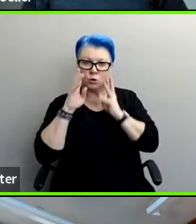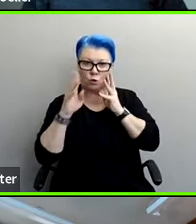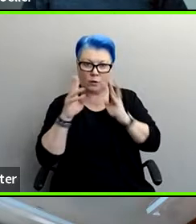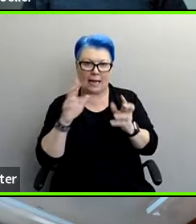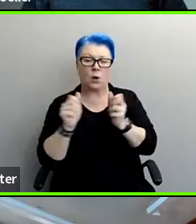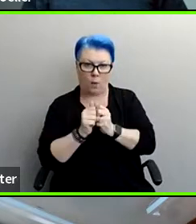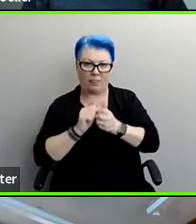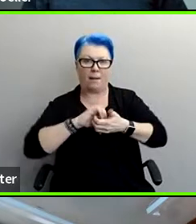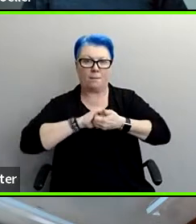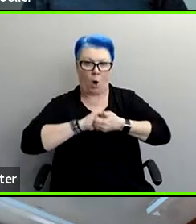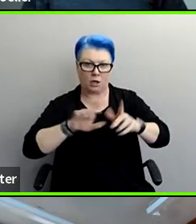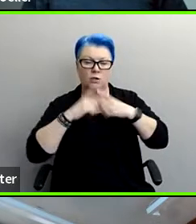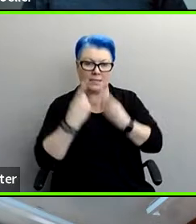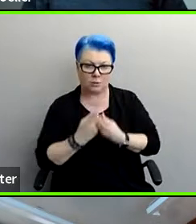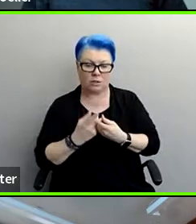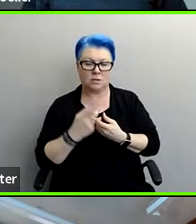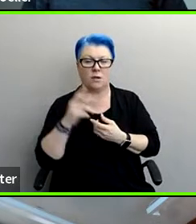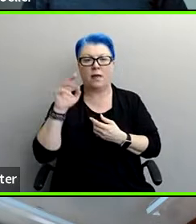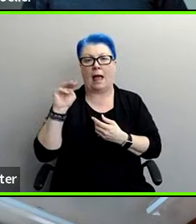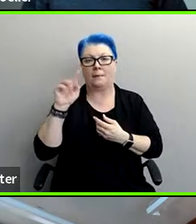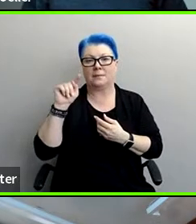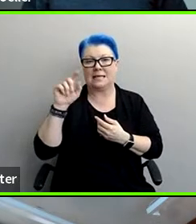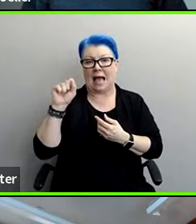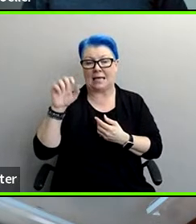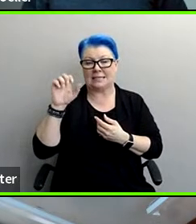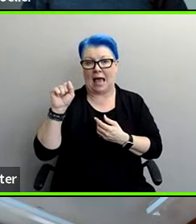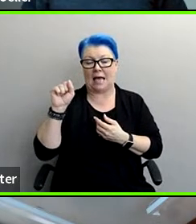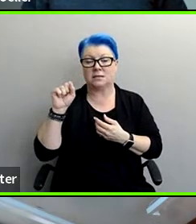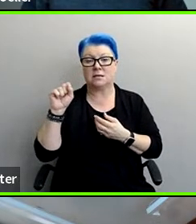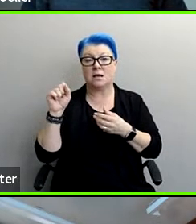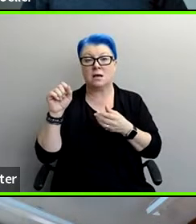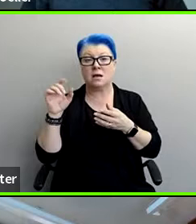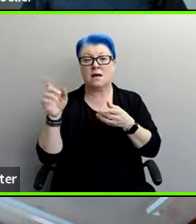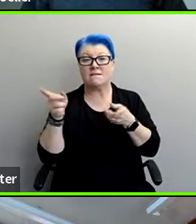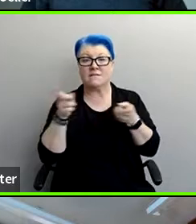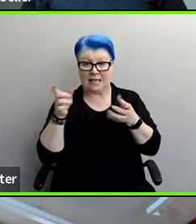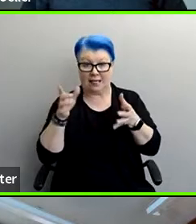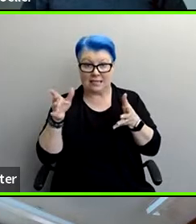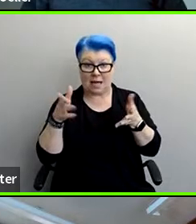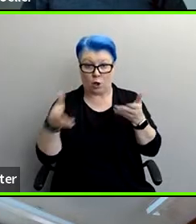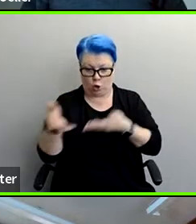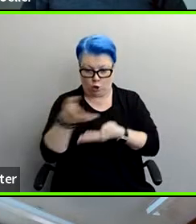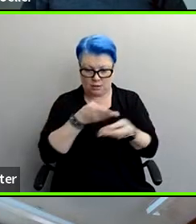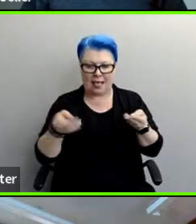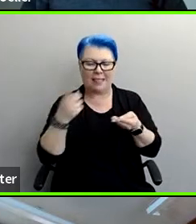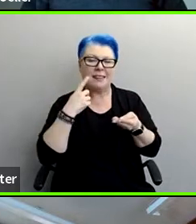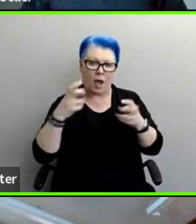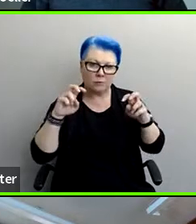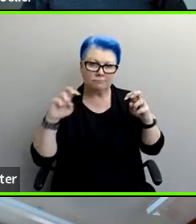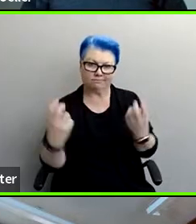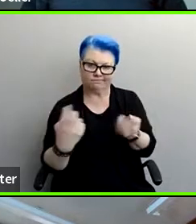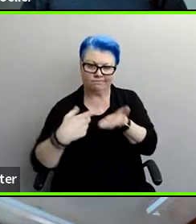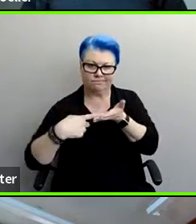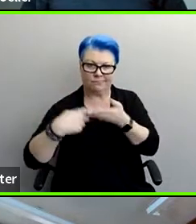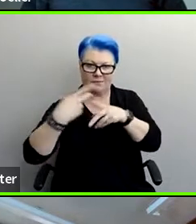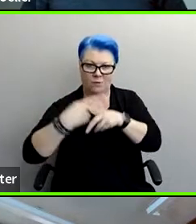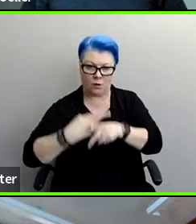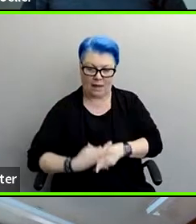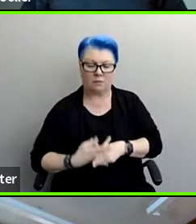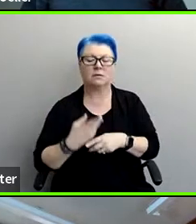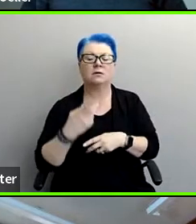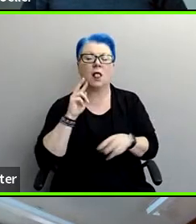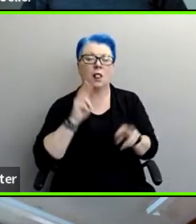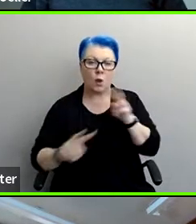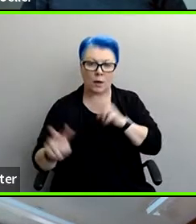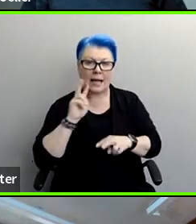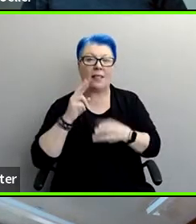So our MTSS facilitators are chairing those meetings and are doing all those assessments as to the resources they have available, the skill